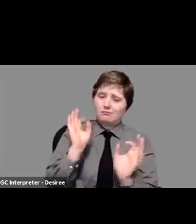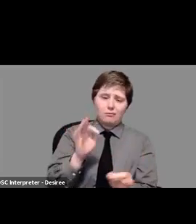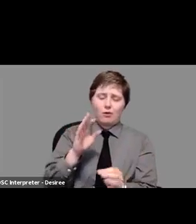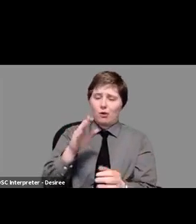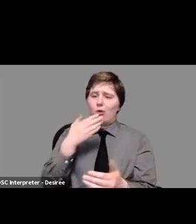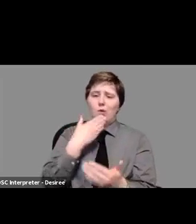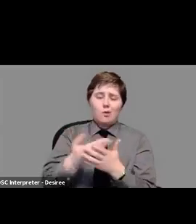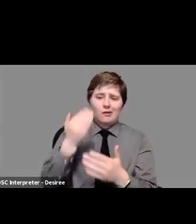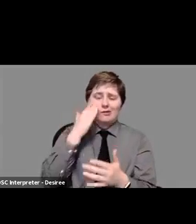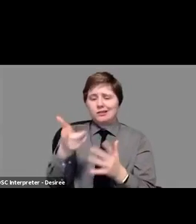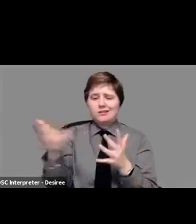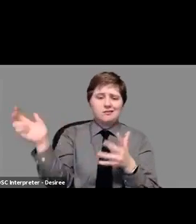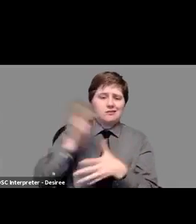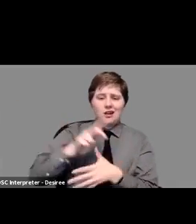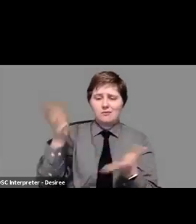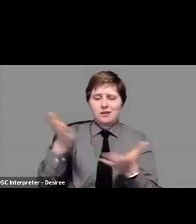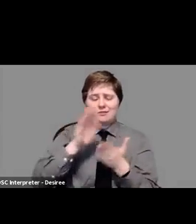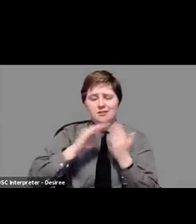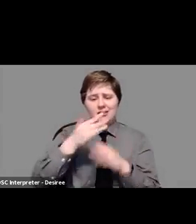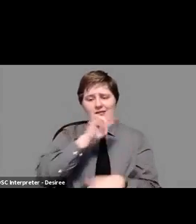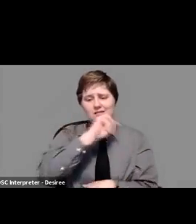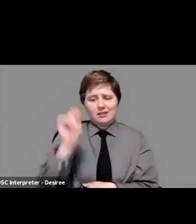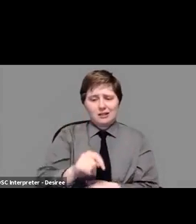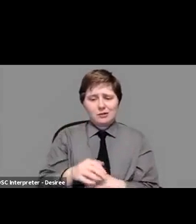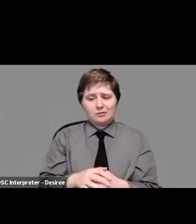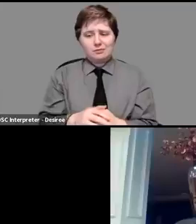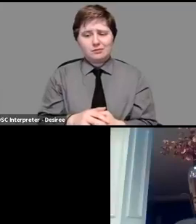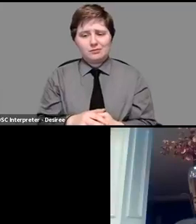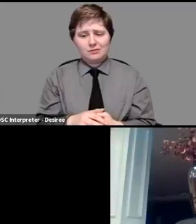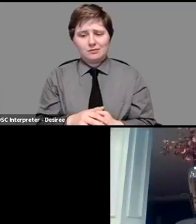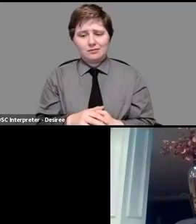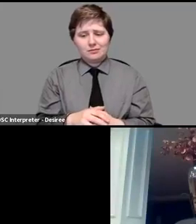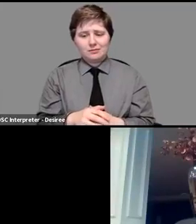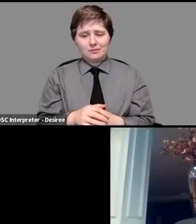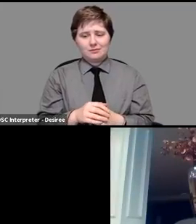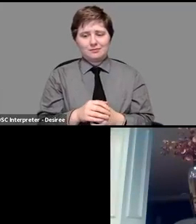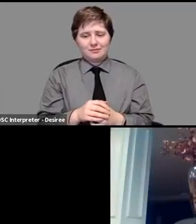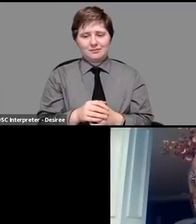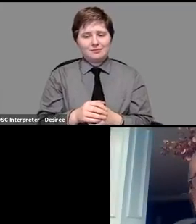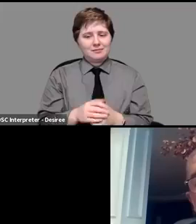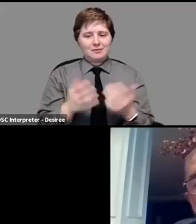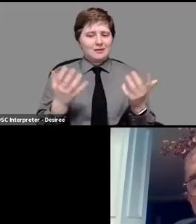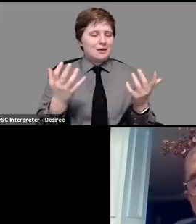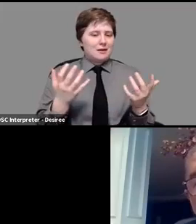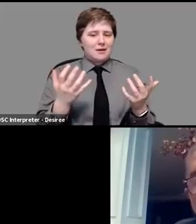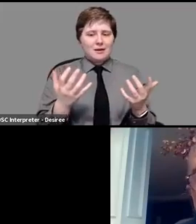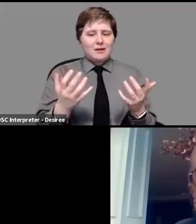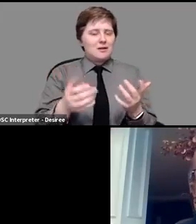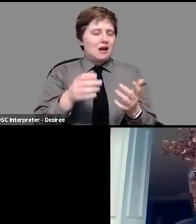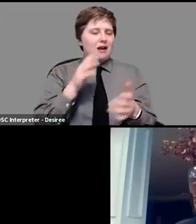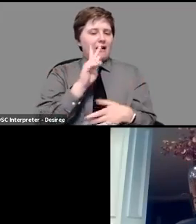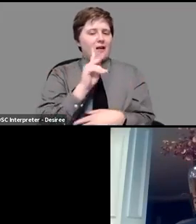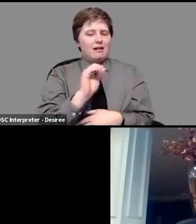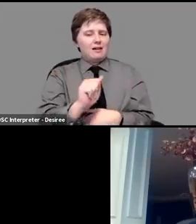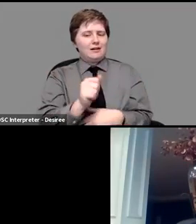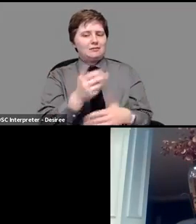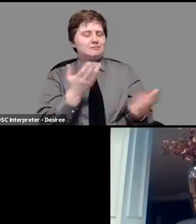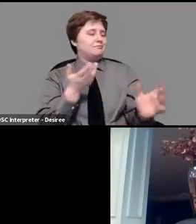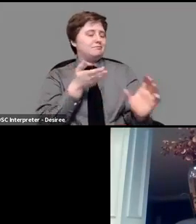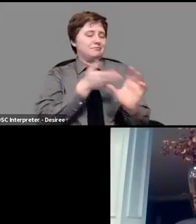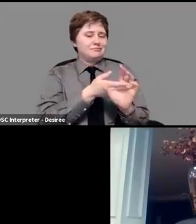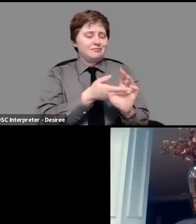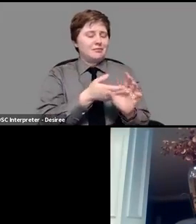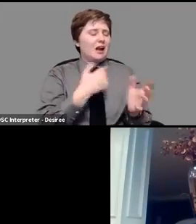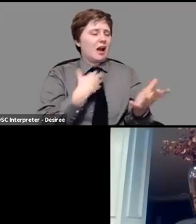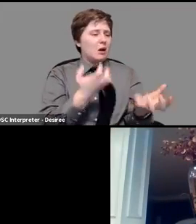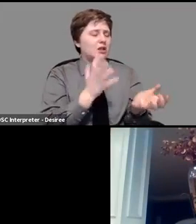thing in the city of Toledo. So, but Kala, I'd like you to chime in on the importance of having